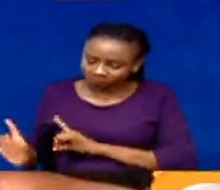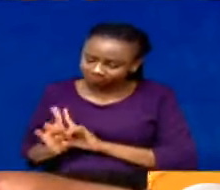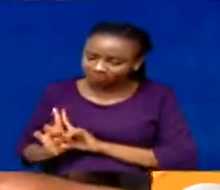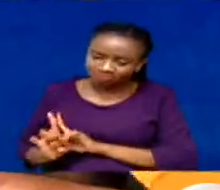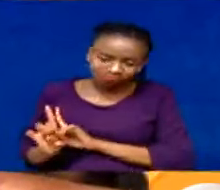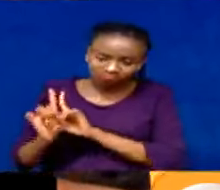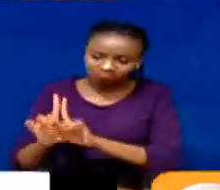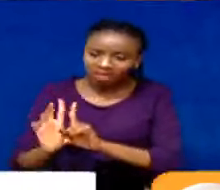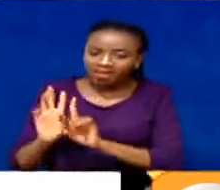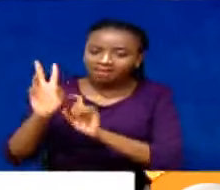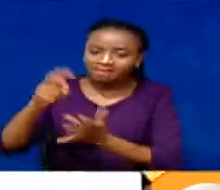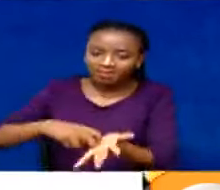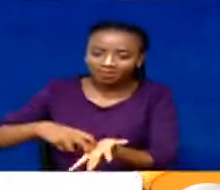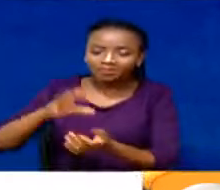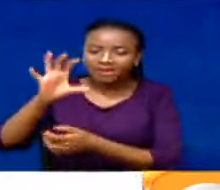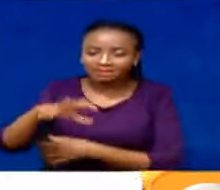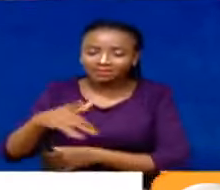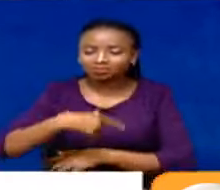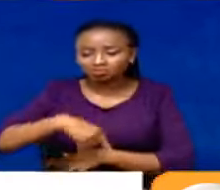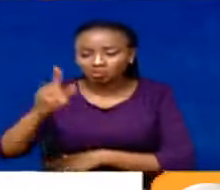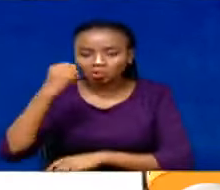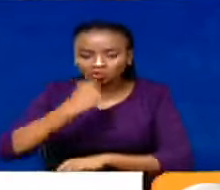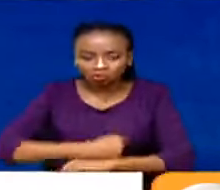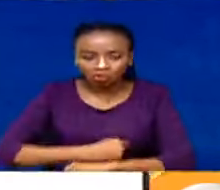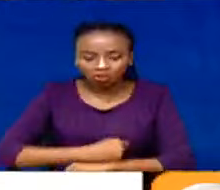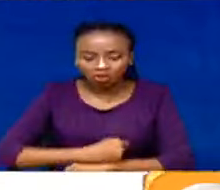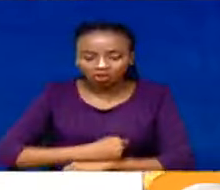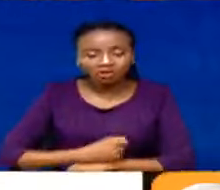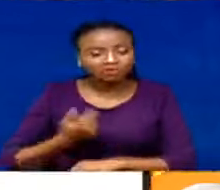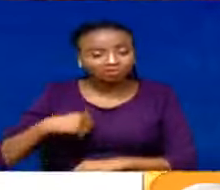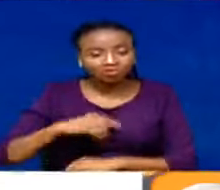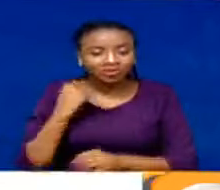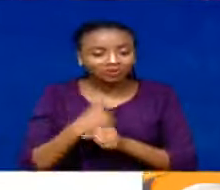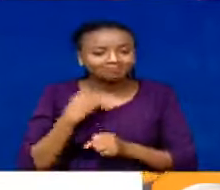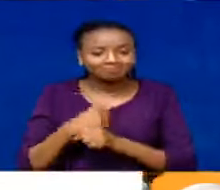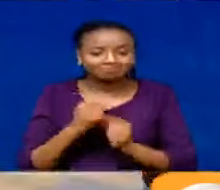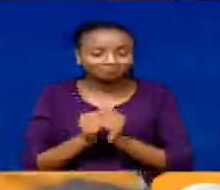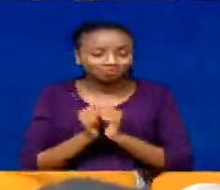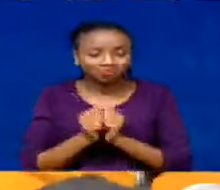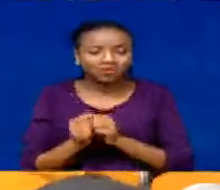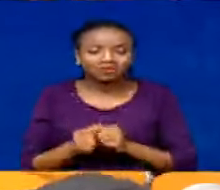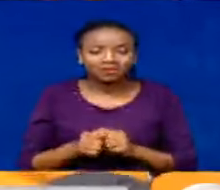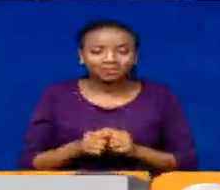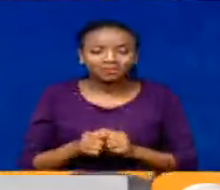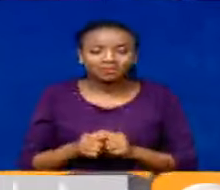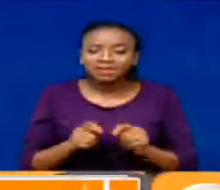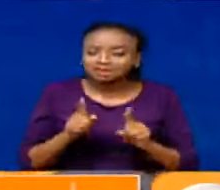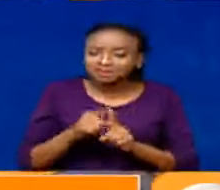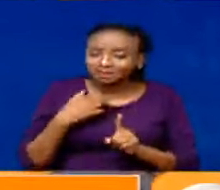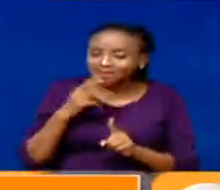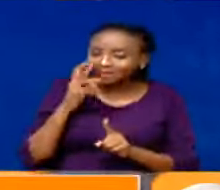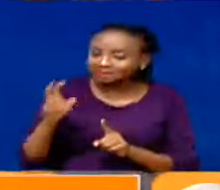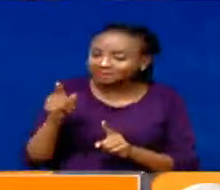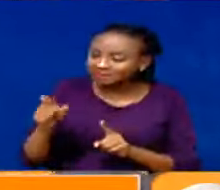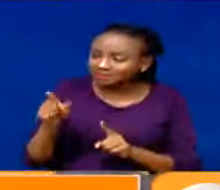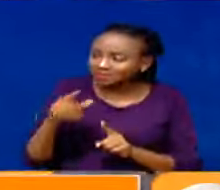gari aelekee shuleni. Nilijitolea na anajitolea nilifurahi. Kuamka kwake hata nilikuwa